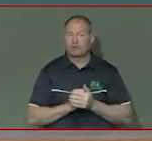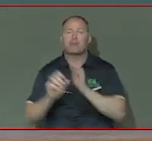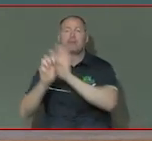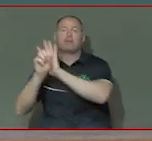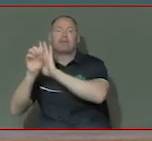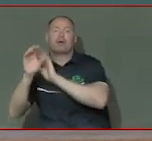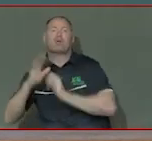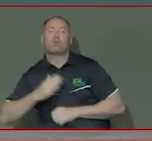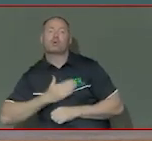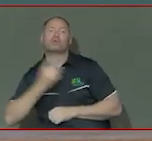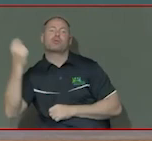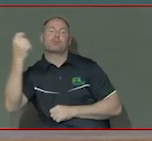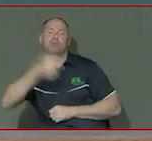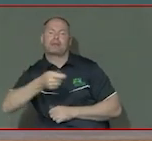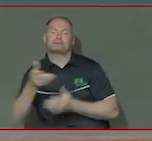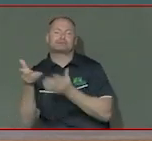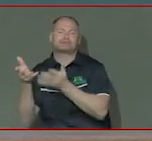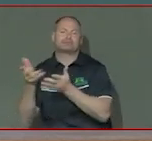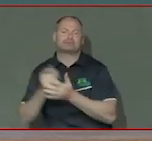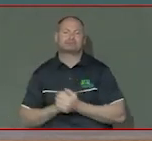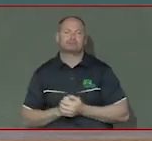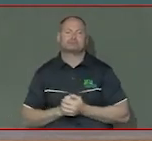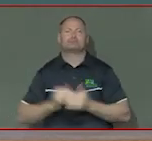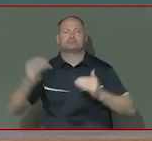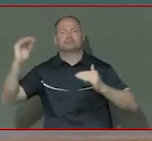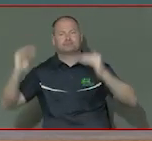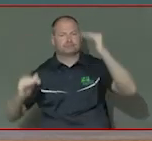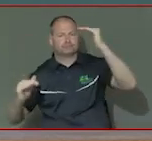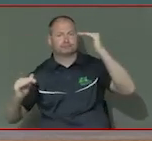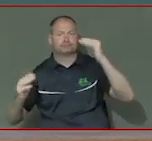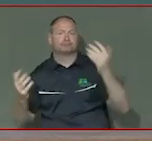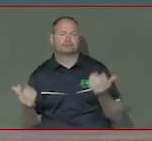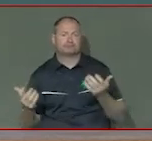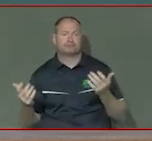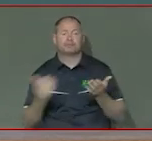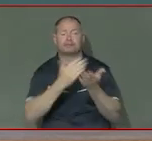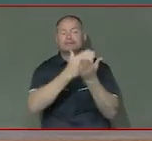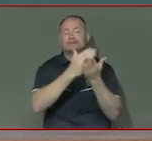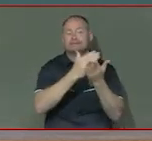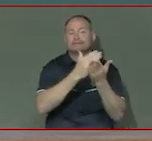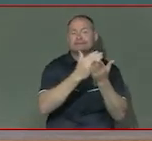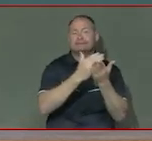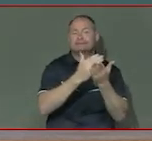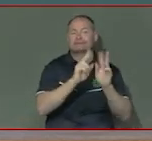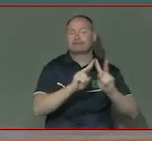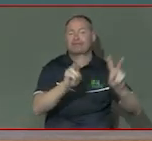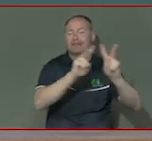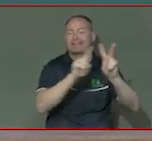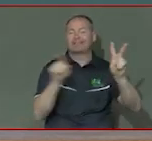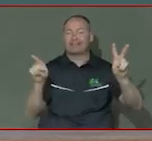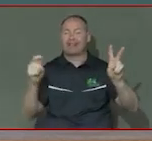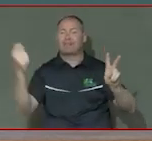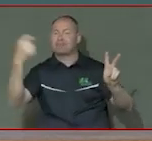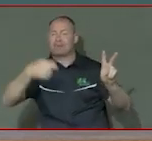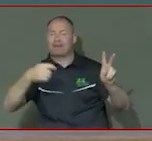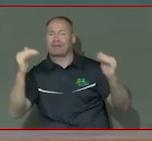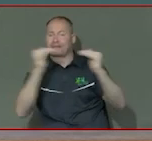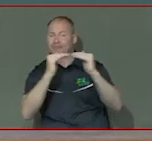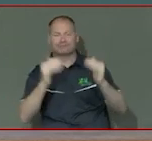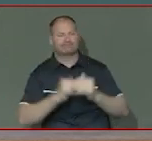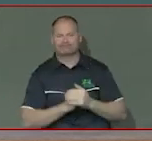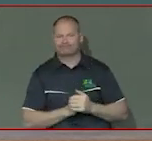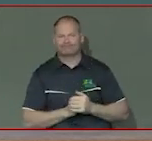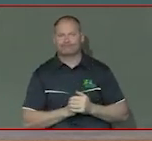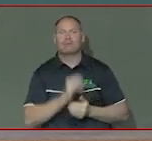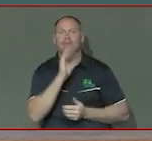pay 320 cents. So they are not willing to pay what that share is actually worth. So there's no